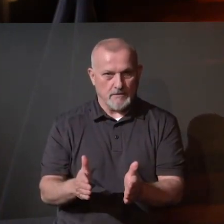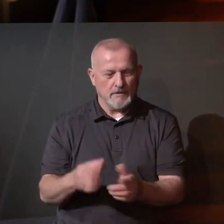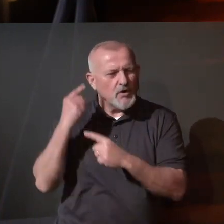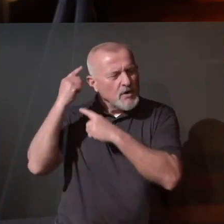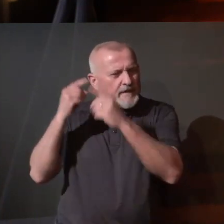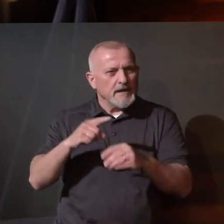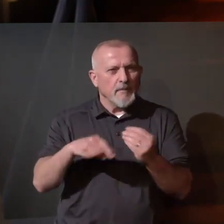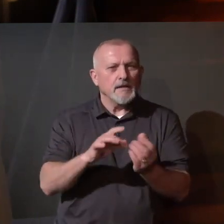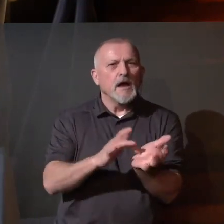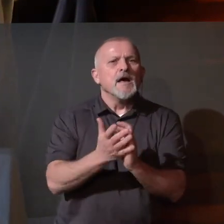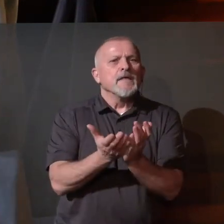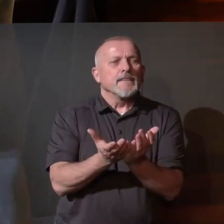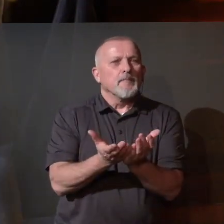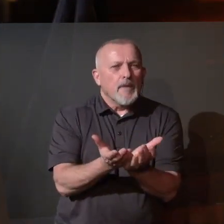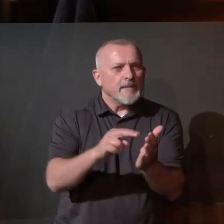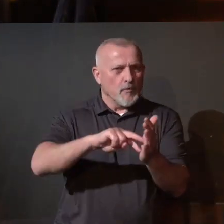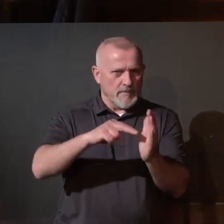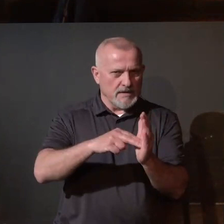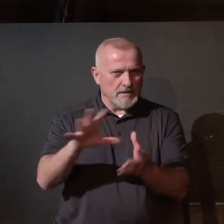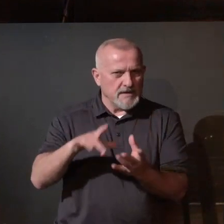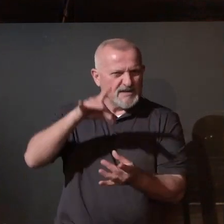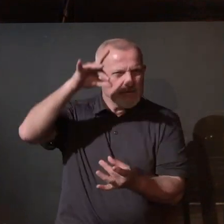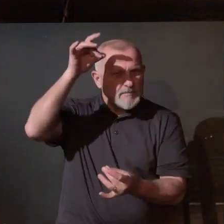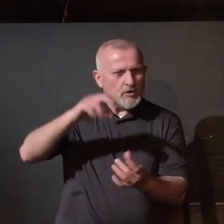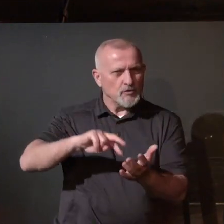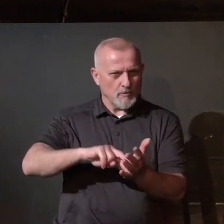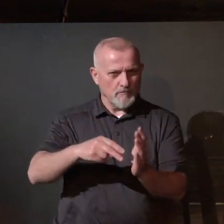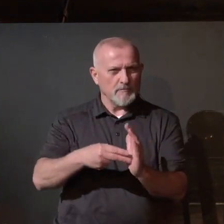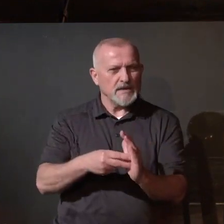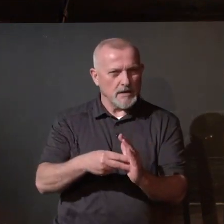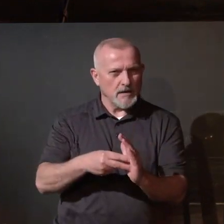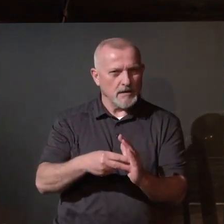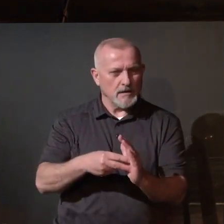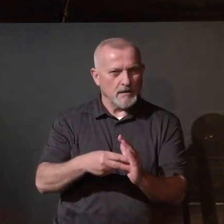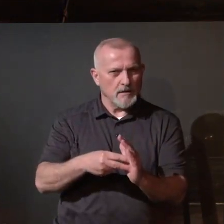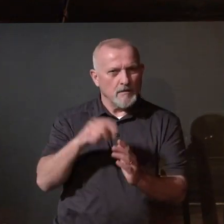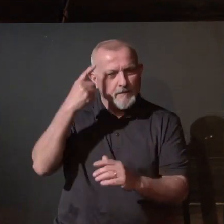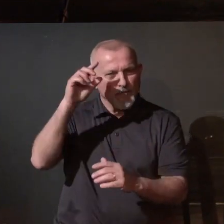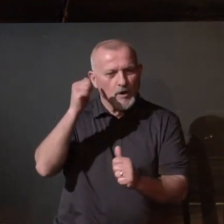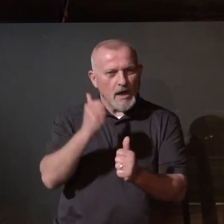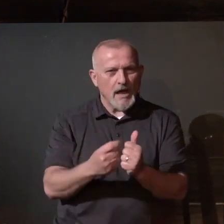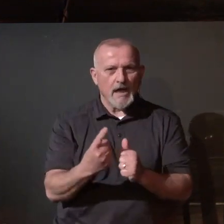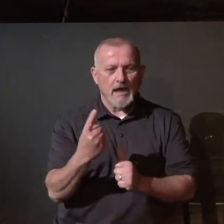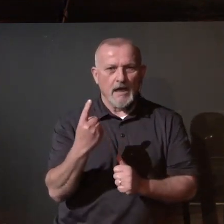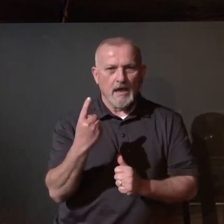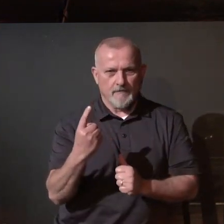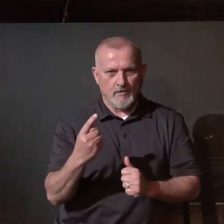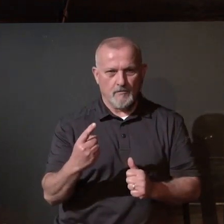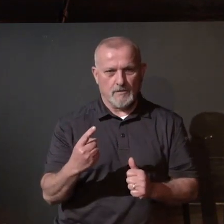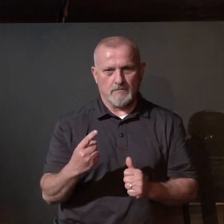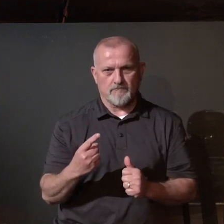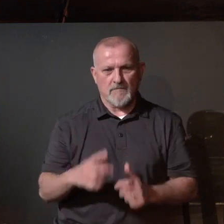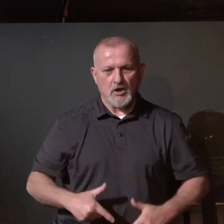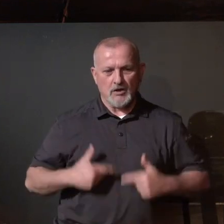the biblical implications. Think about the spiritual implications to each and every person's life